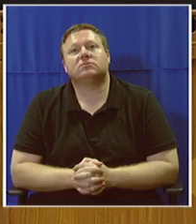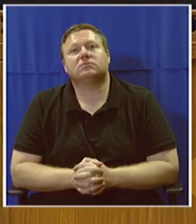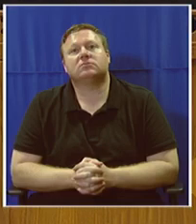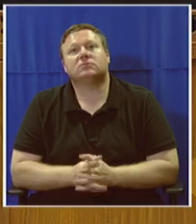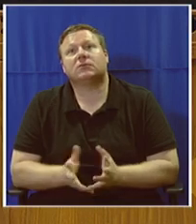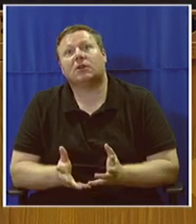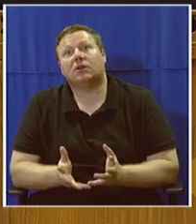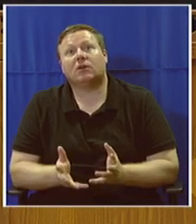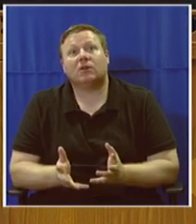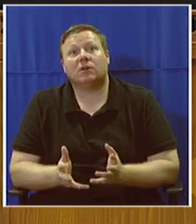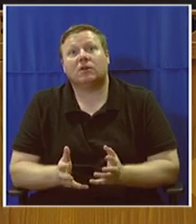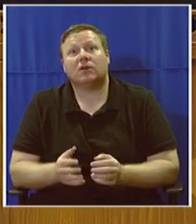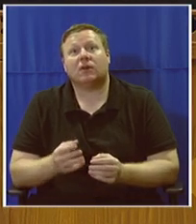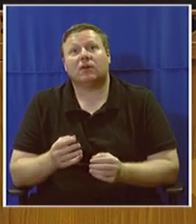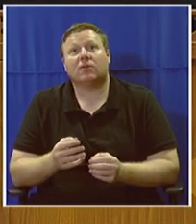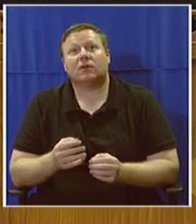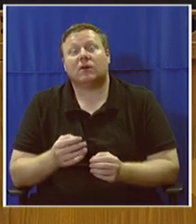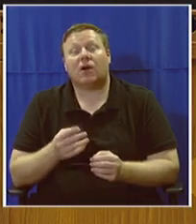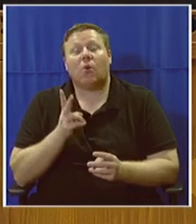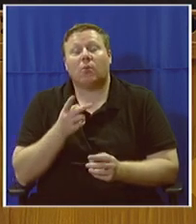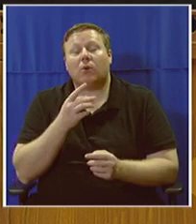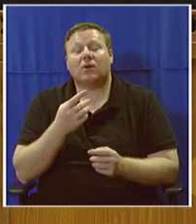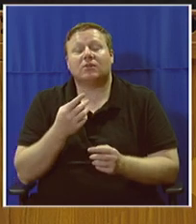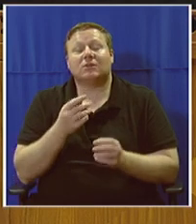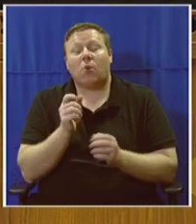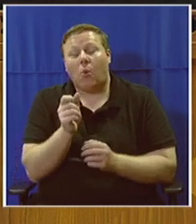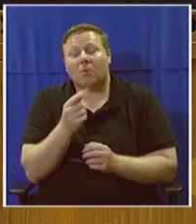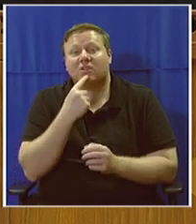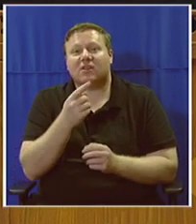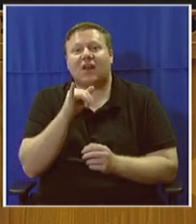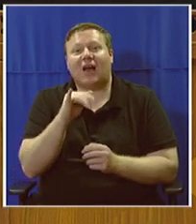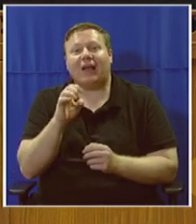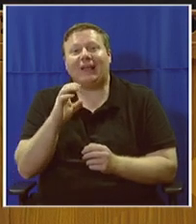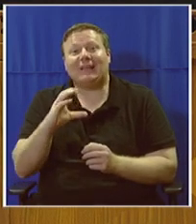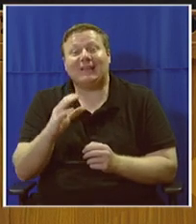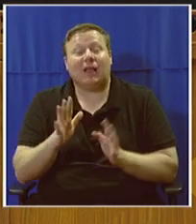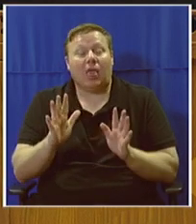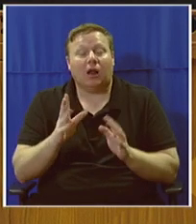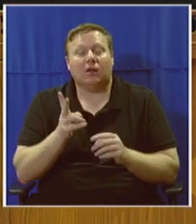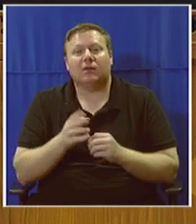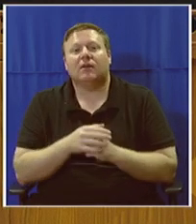I nearly said something again about the IEC. IEC, AIC.